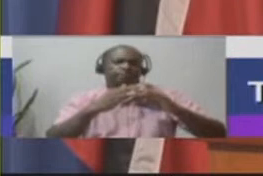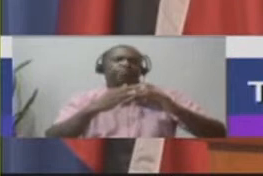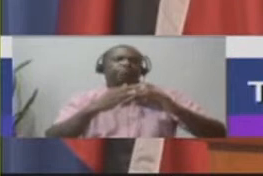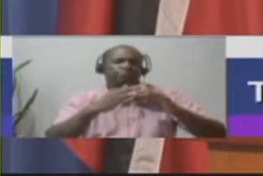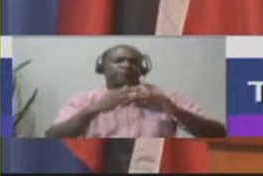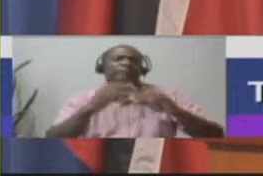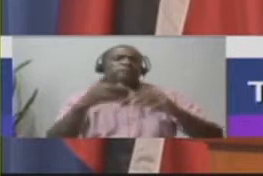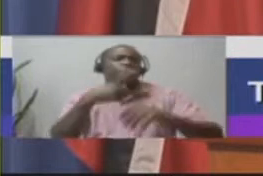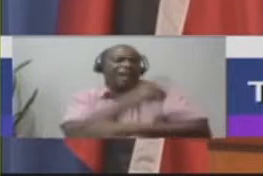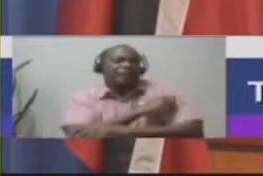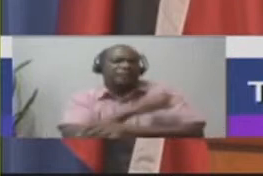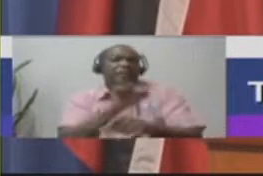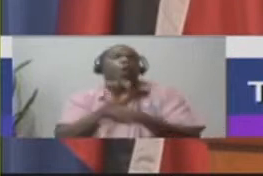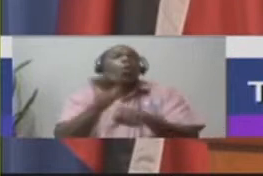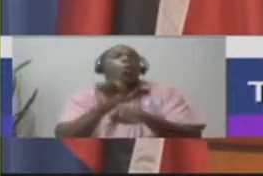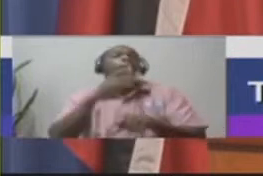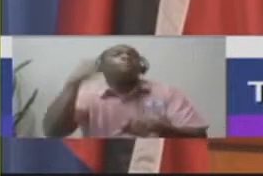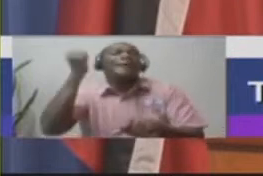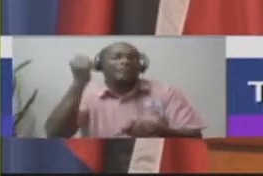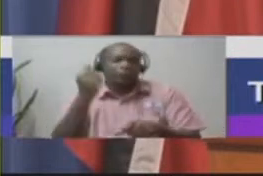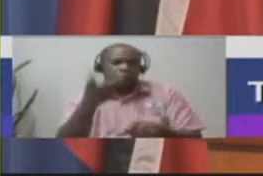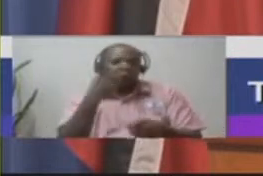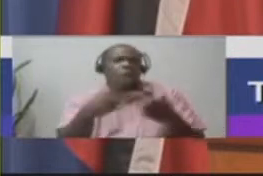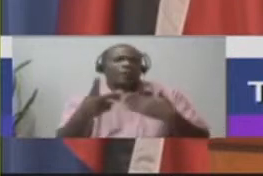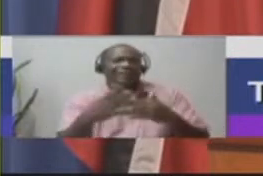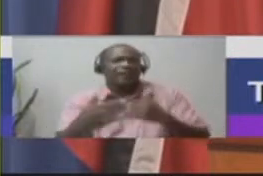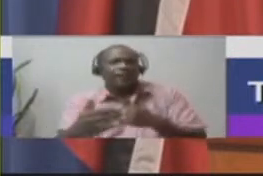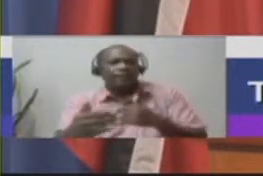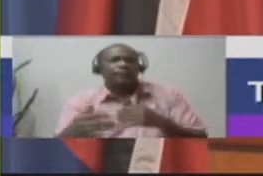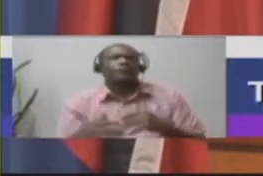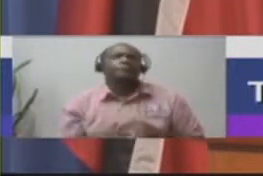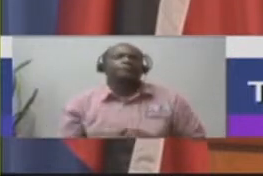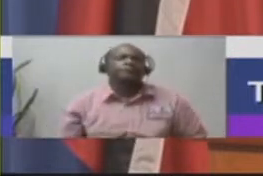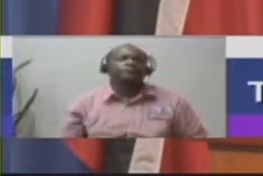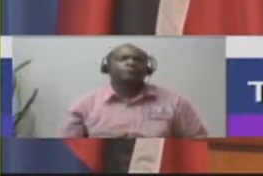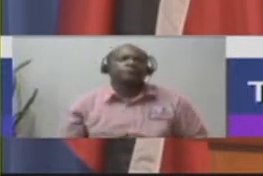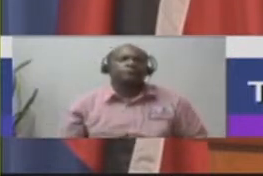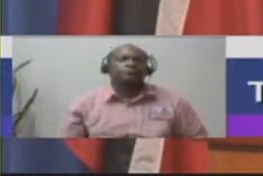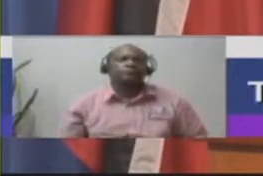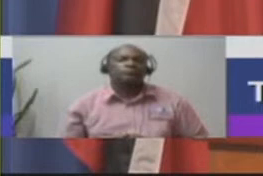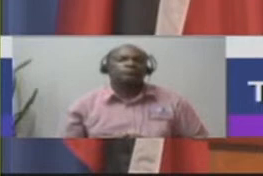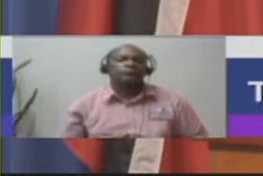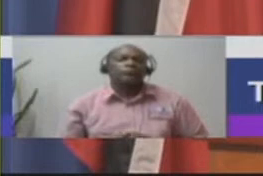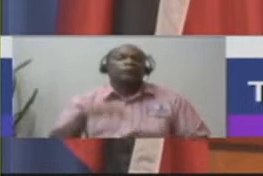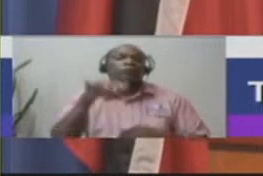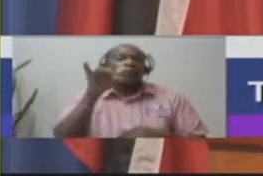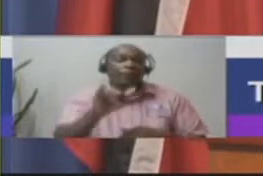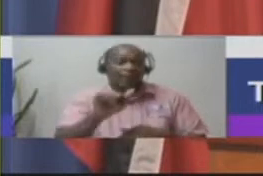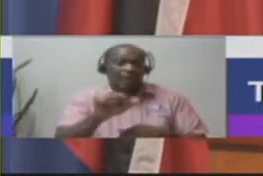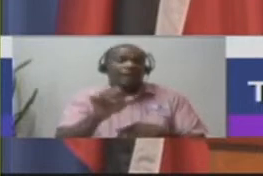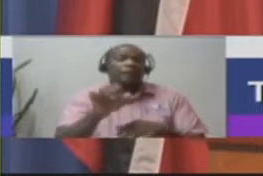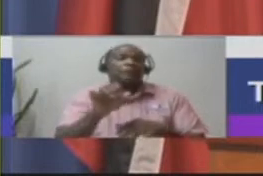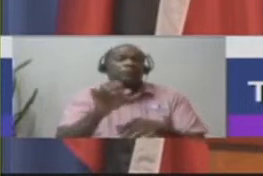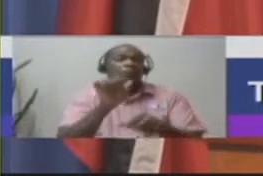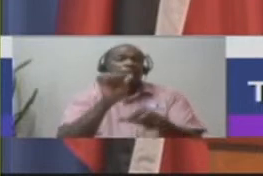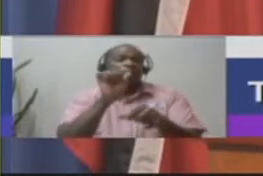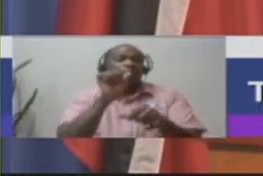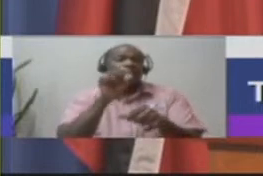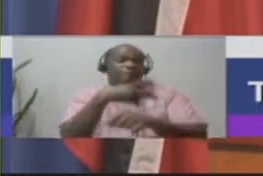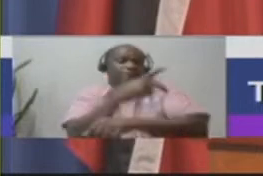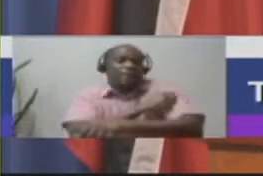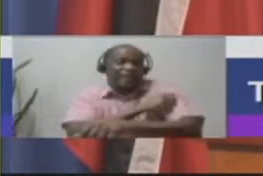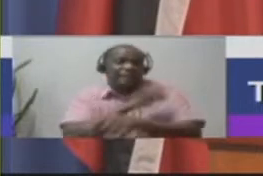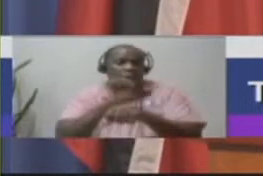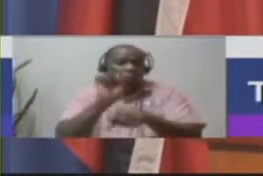mainly: severe infections and deaths. So that efficacy figure that you see, 82%, in some cases